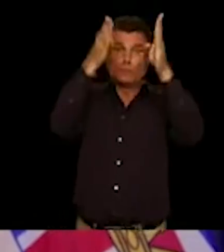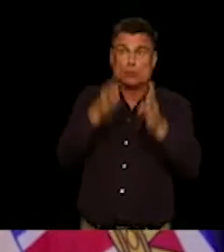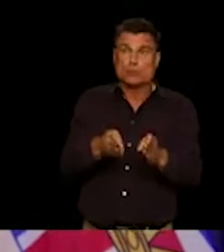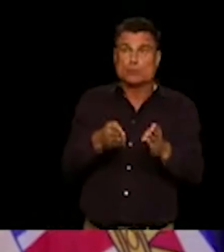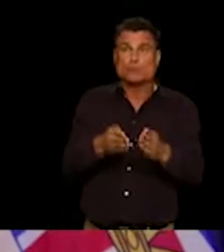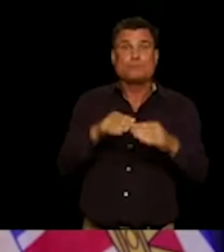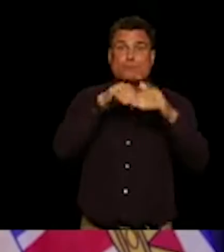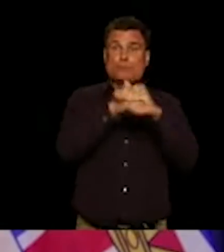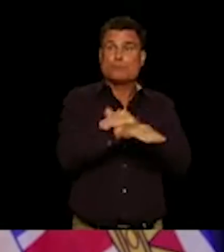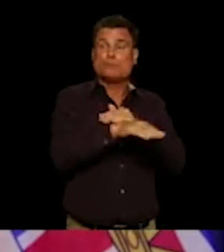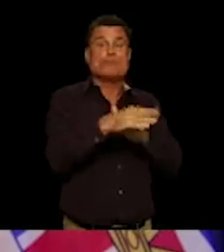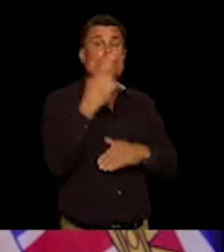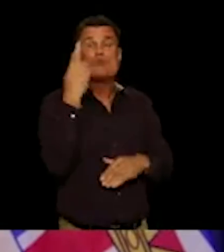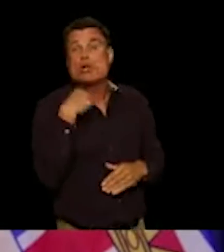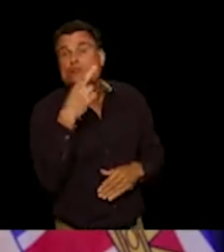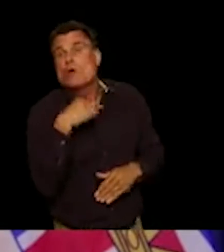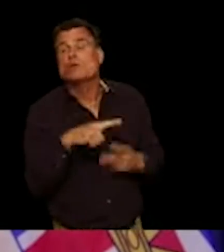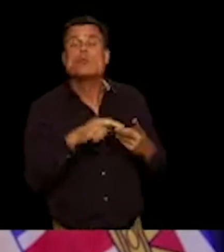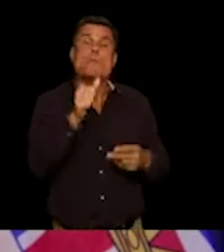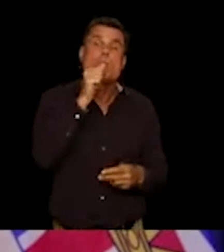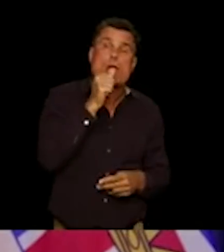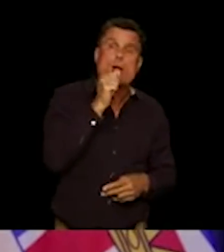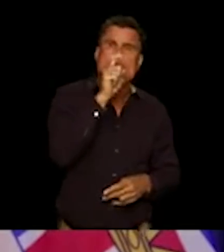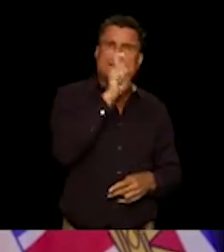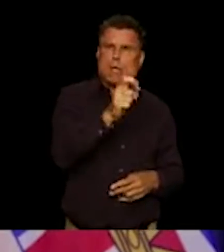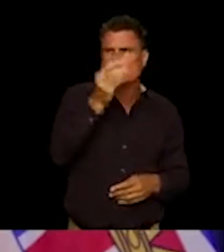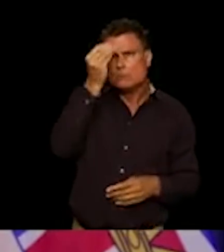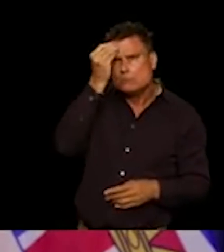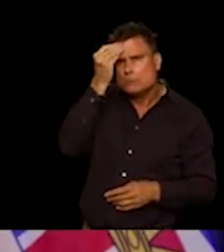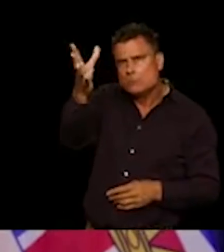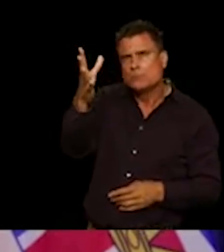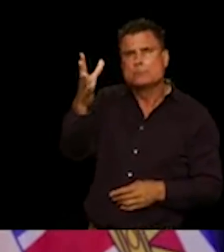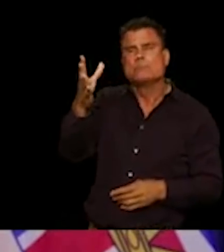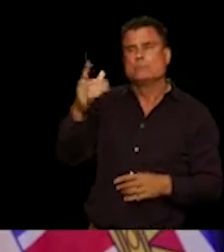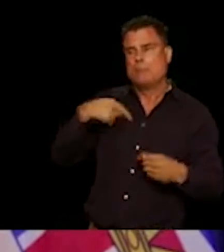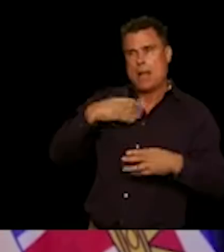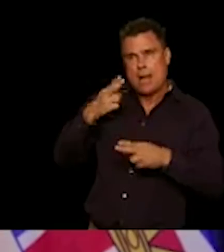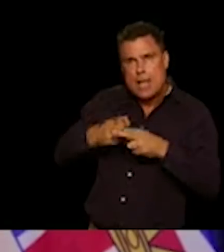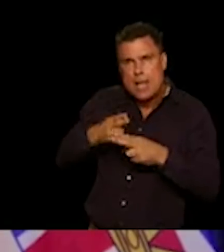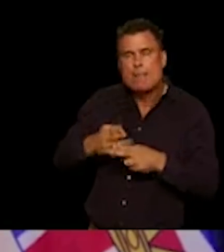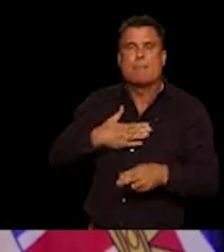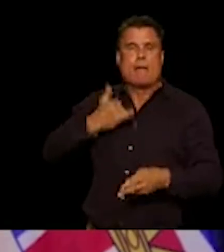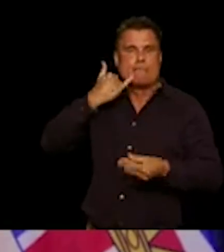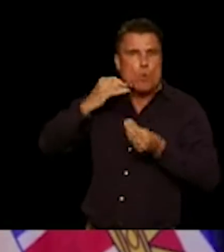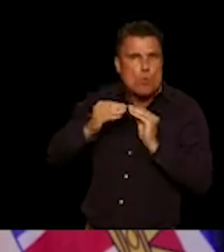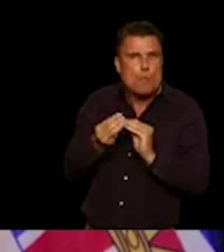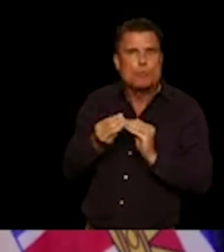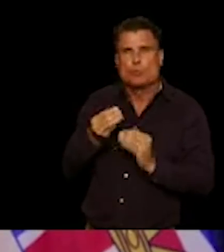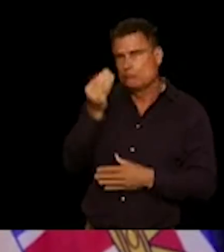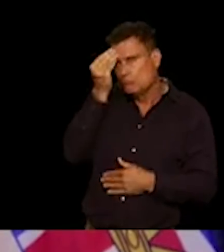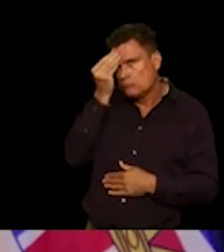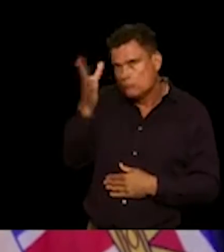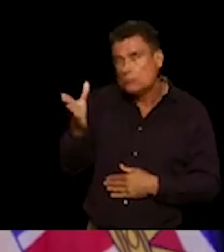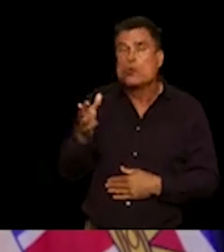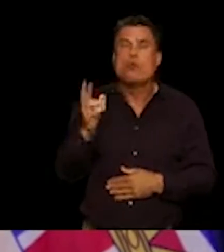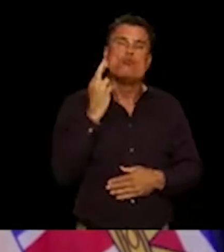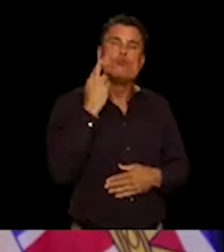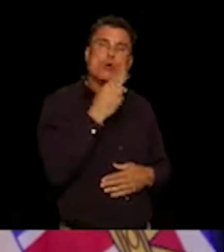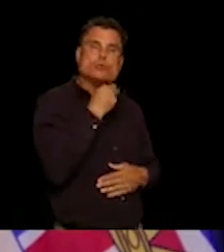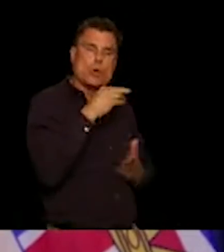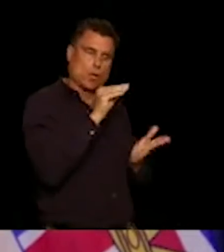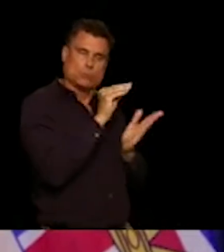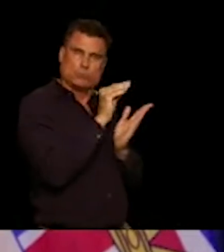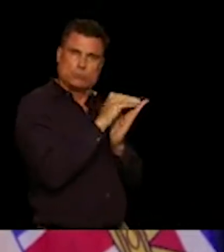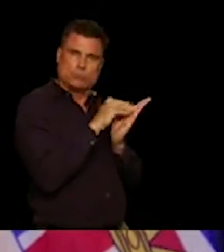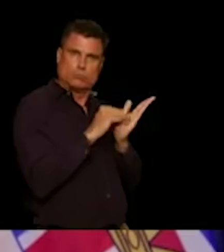is one of the things where the CAN app may help us as well. But yes, we are keeping up, and as we've